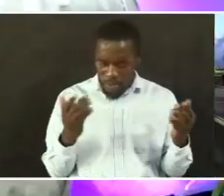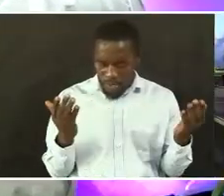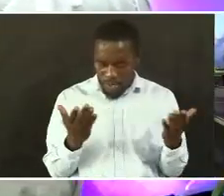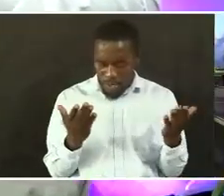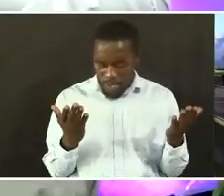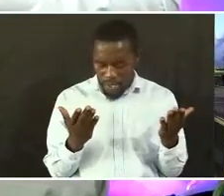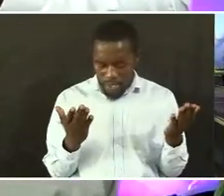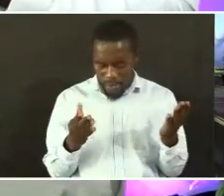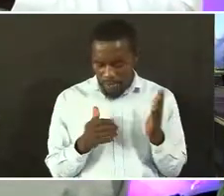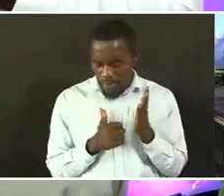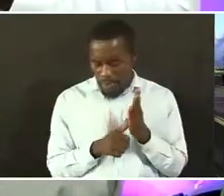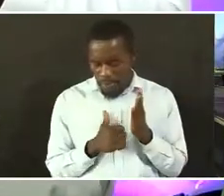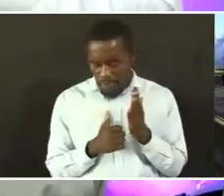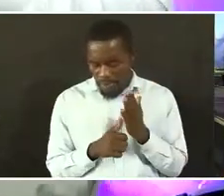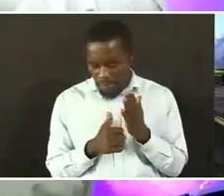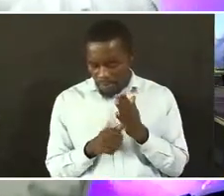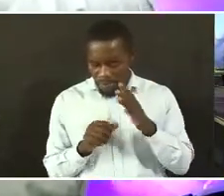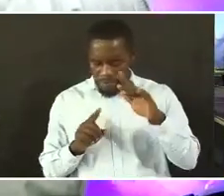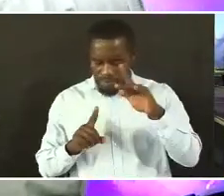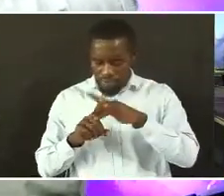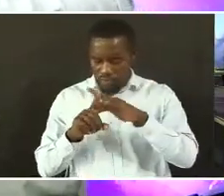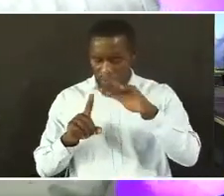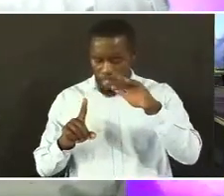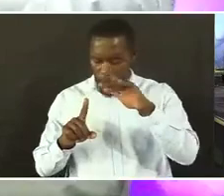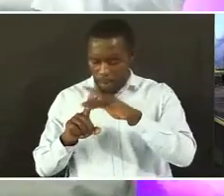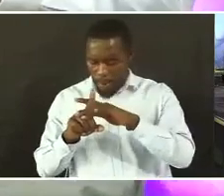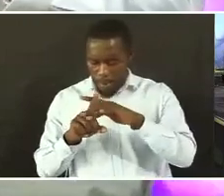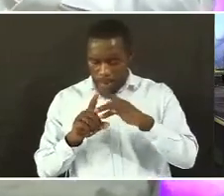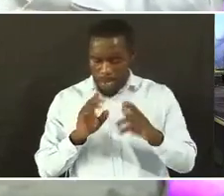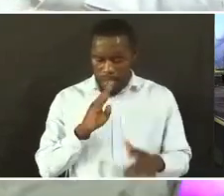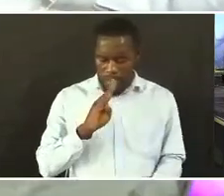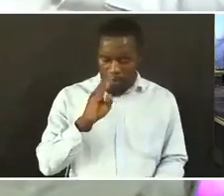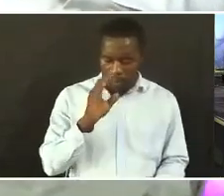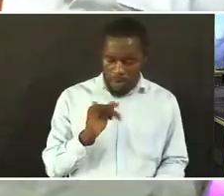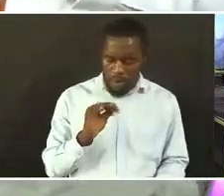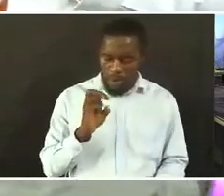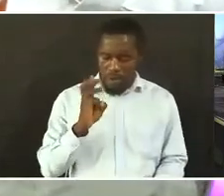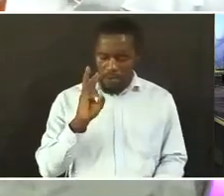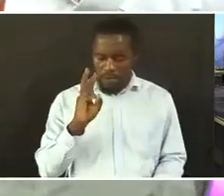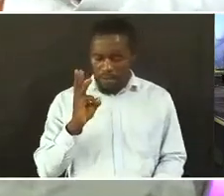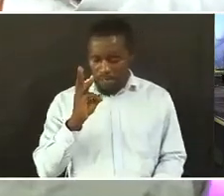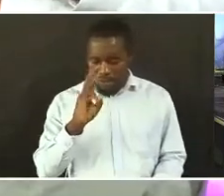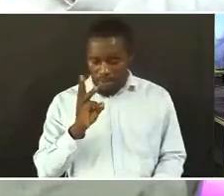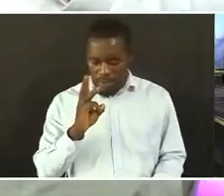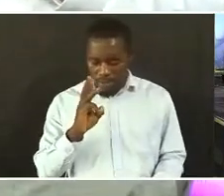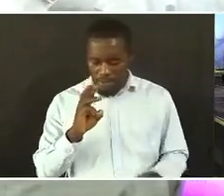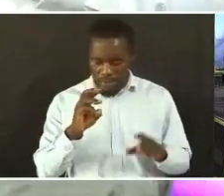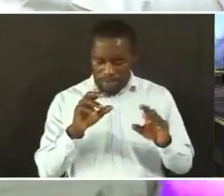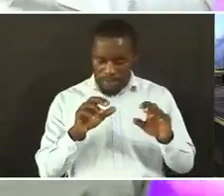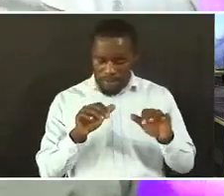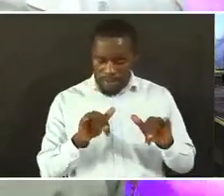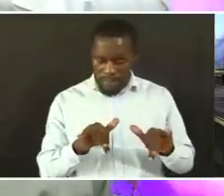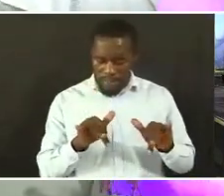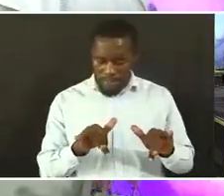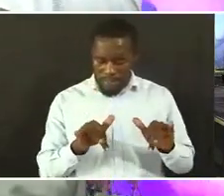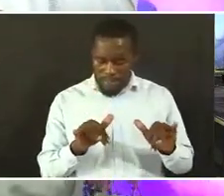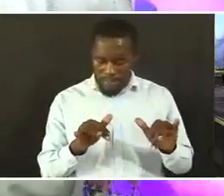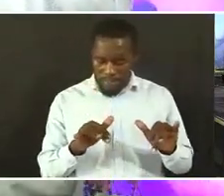Eden's flowers bloom, by waters still